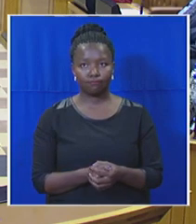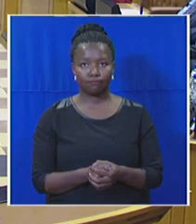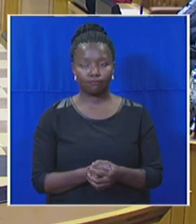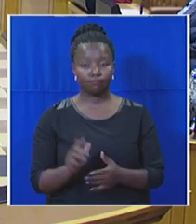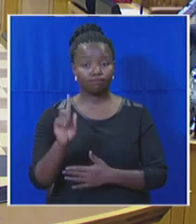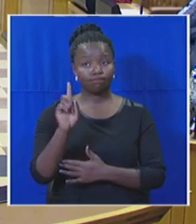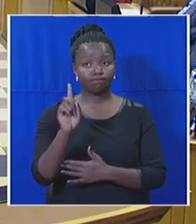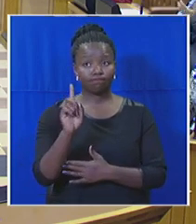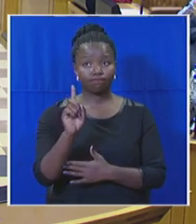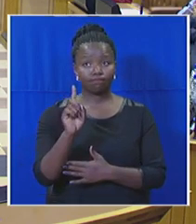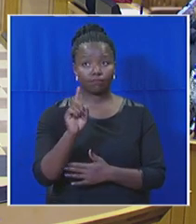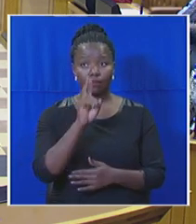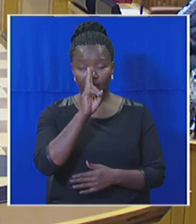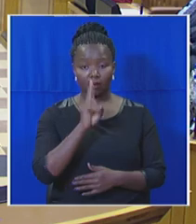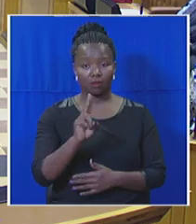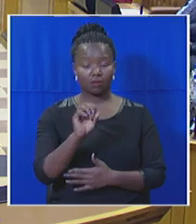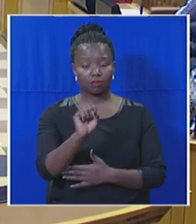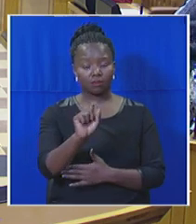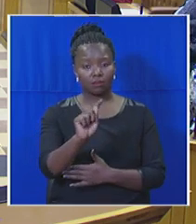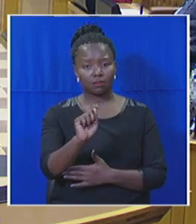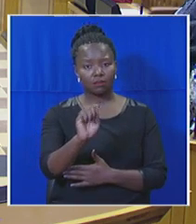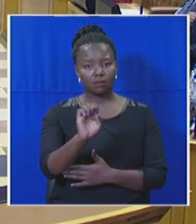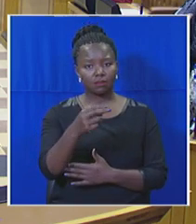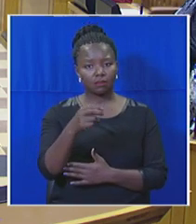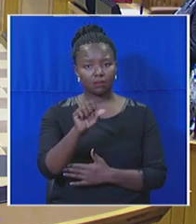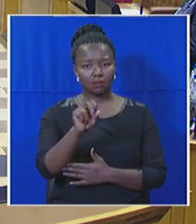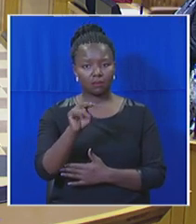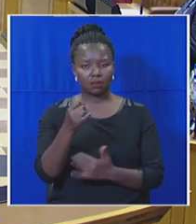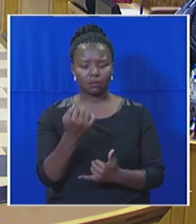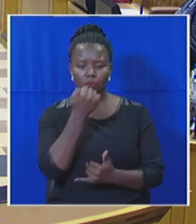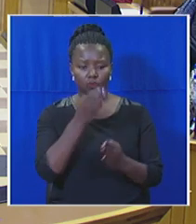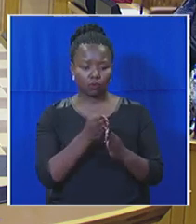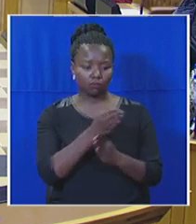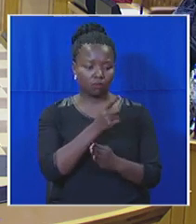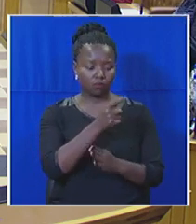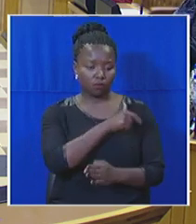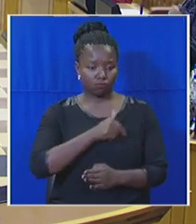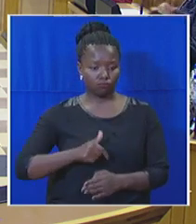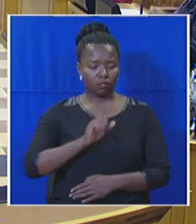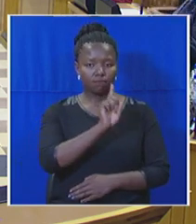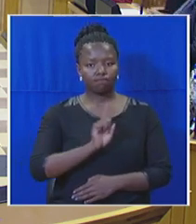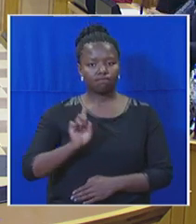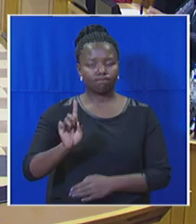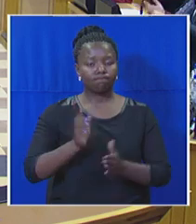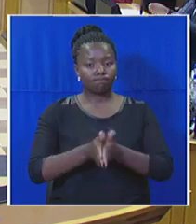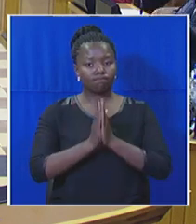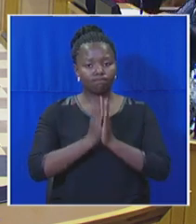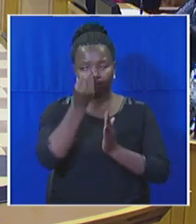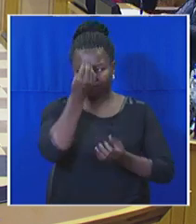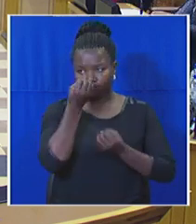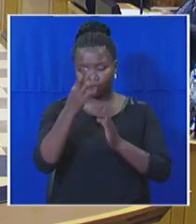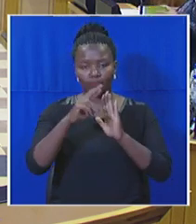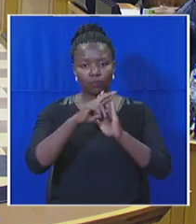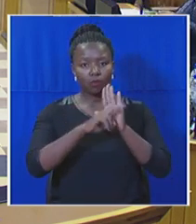Yes, Honorable Steenhuisen. Not wanting to interrupt the President before you call him to the podium, Madam Speaker, I wondered if I could address you in terms of Rule